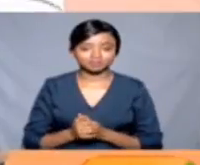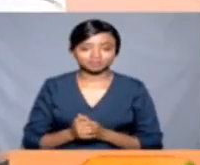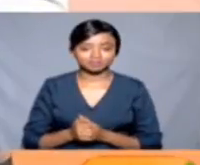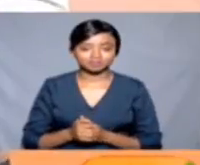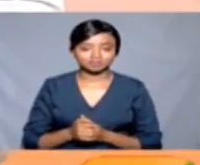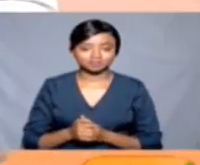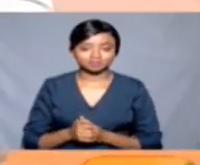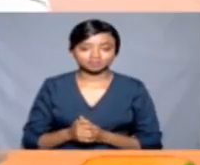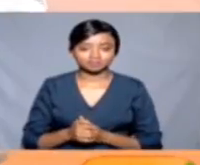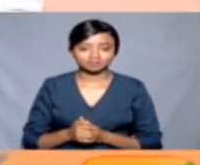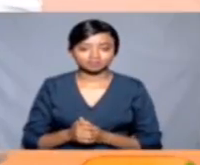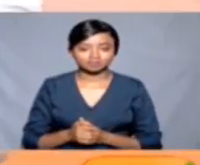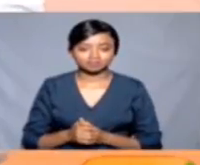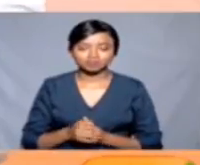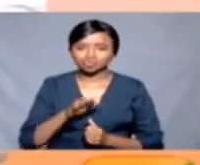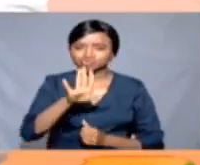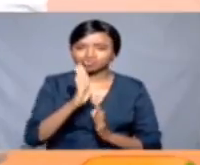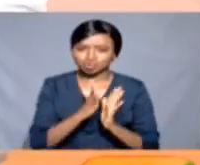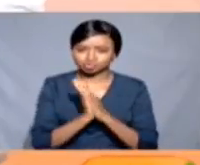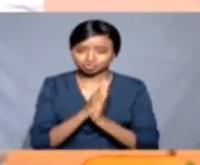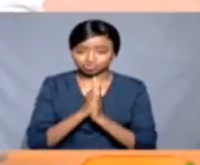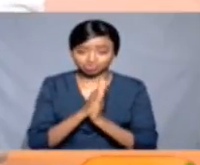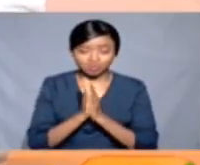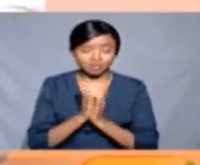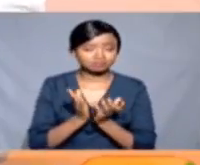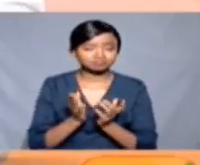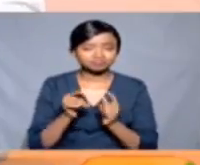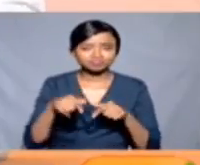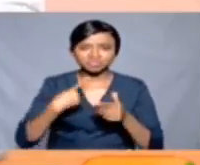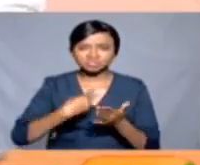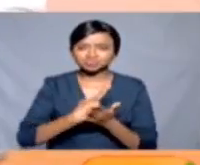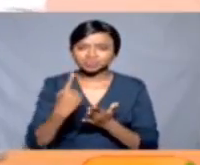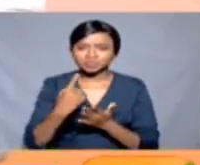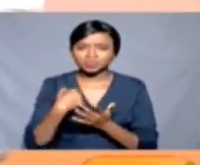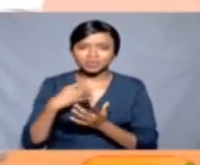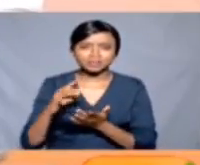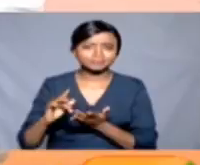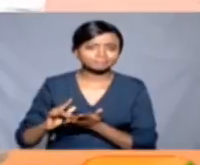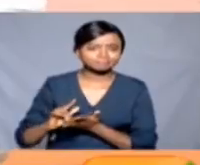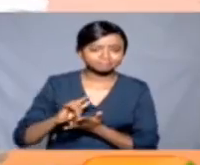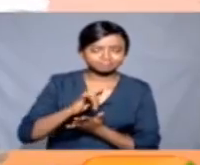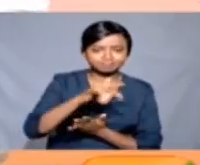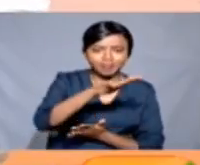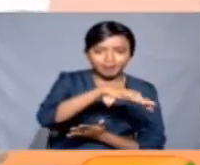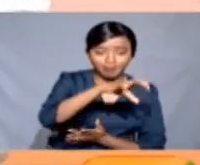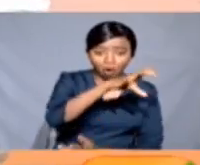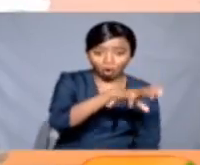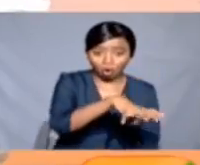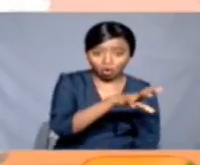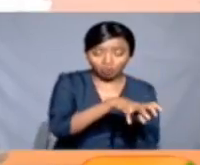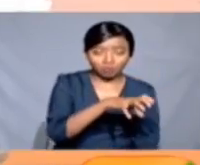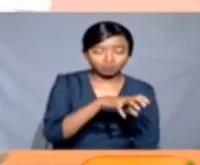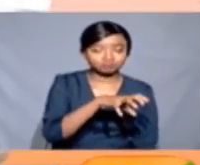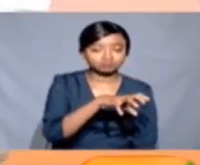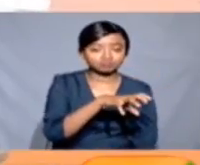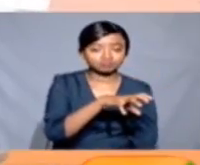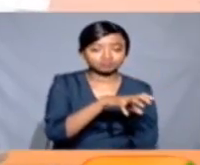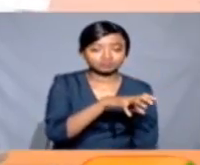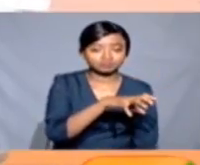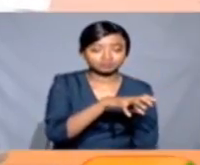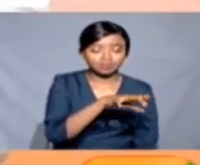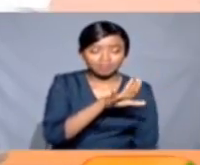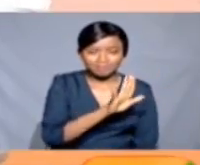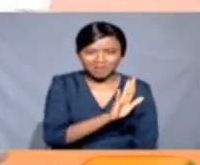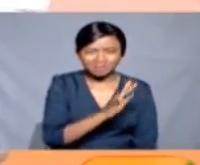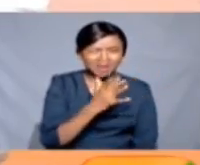We're going to go straight to our regular feature, Your Story. And Your Story this week crosses borders into the Democratic Republic of Congo at the